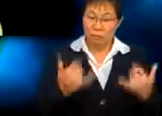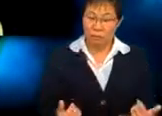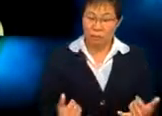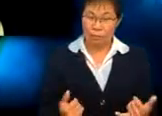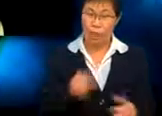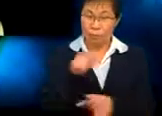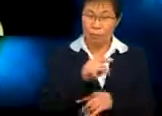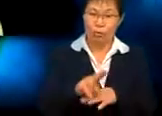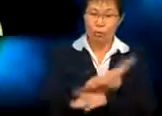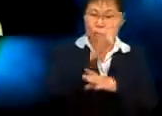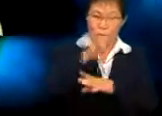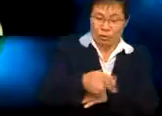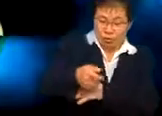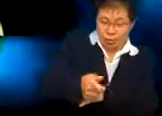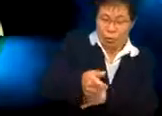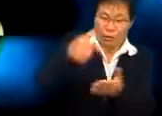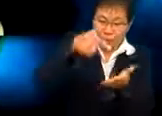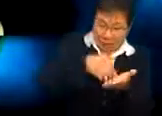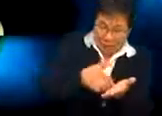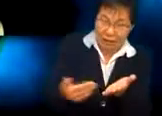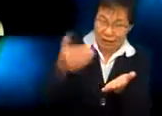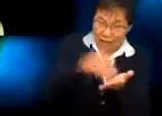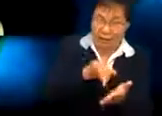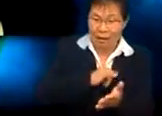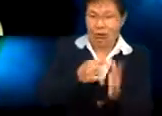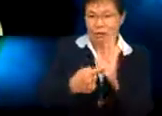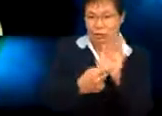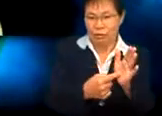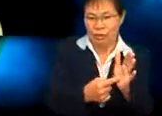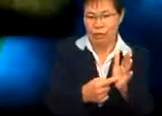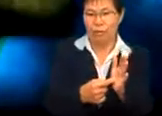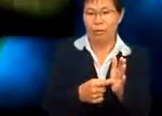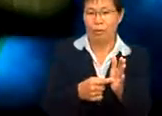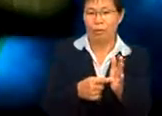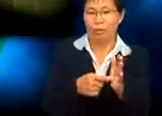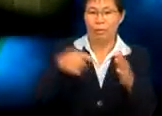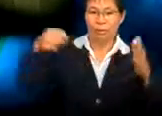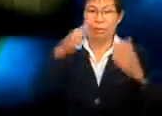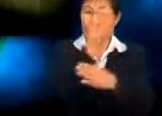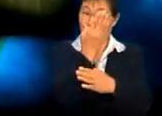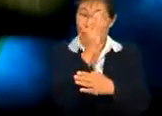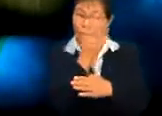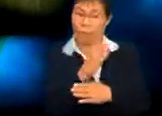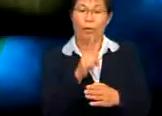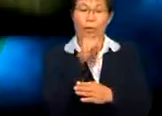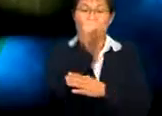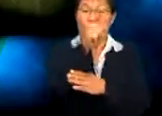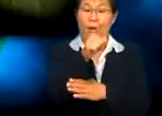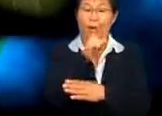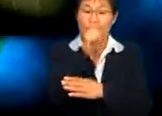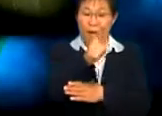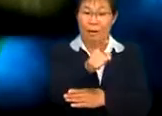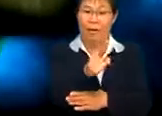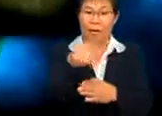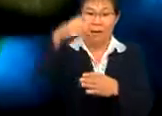Now, using this torchlight again, I will point it at a mirror. A ray of light is coming out from the